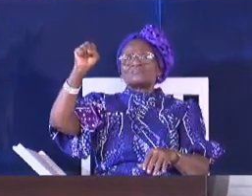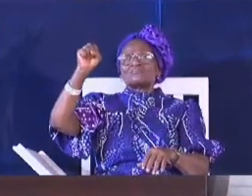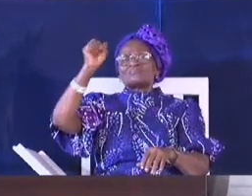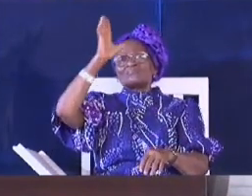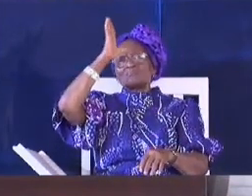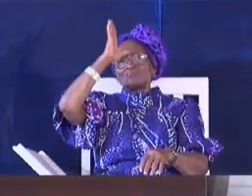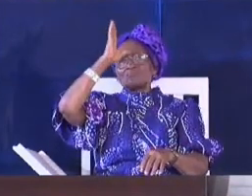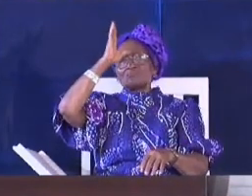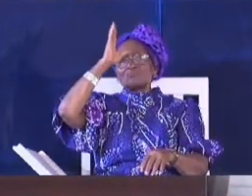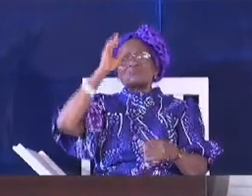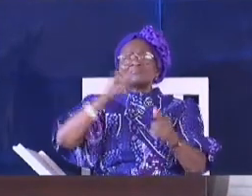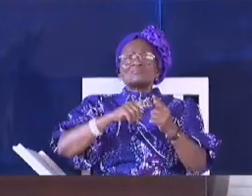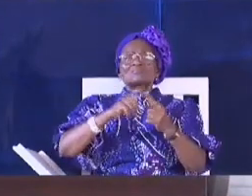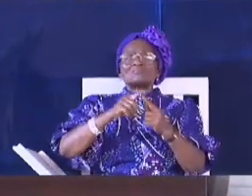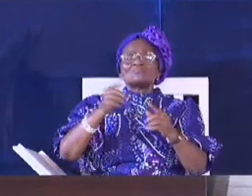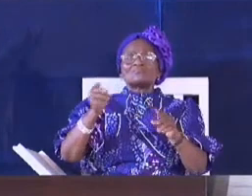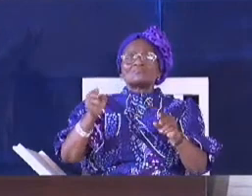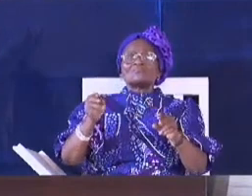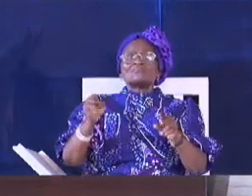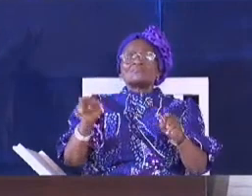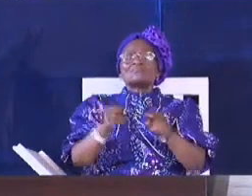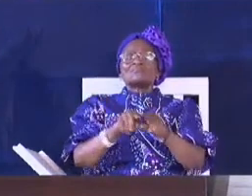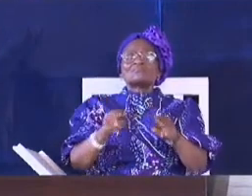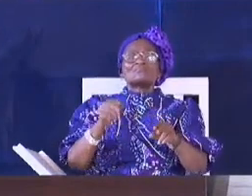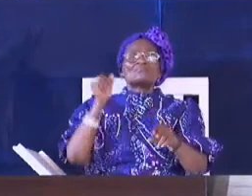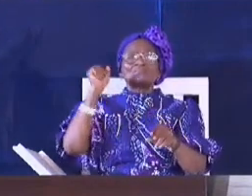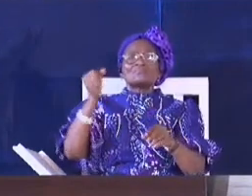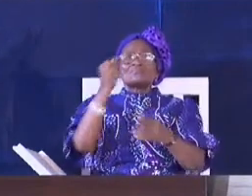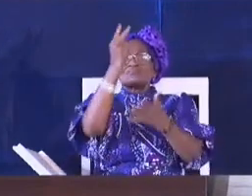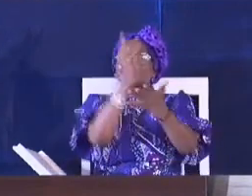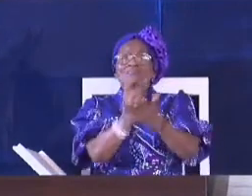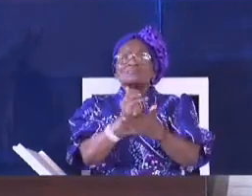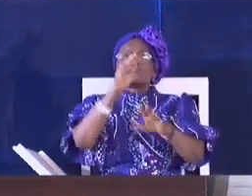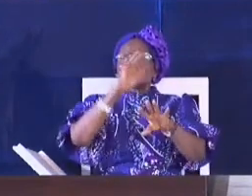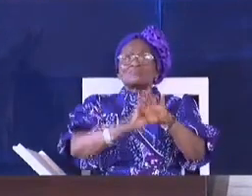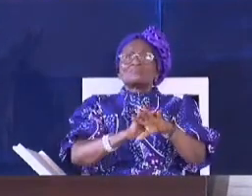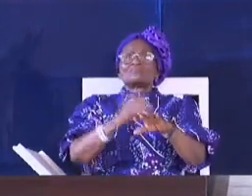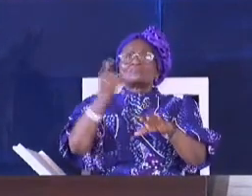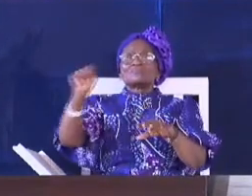And then as soon as he arrived on the other side,